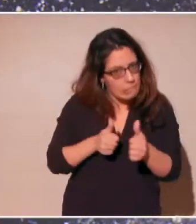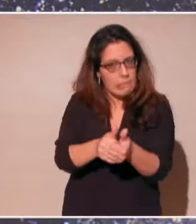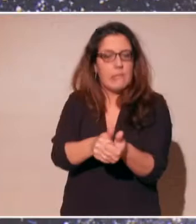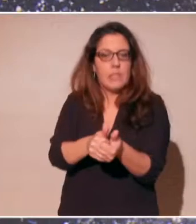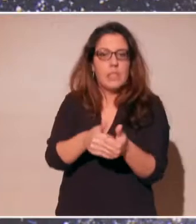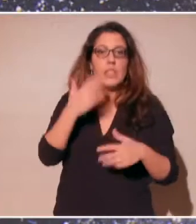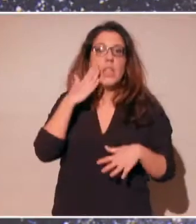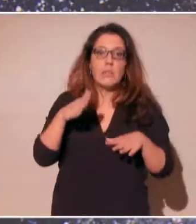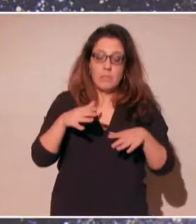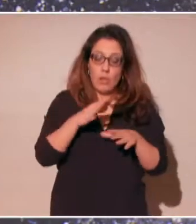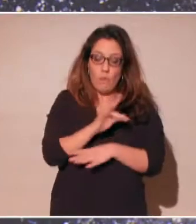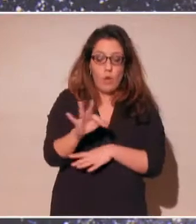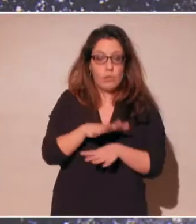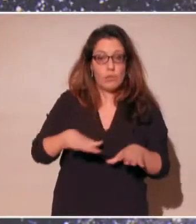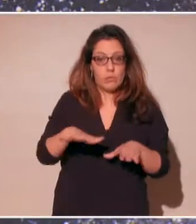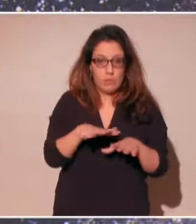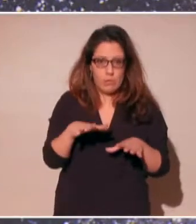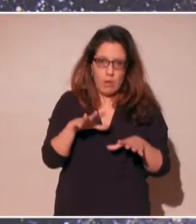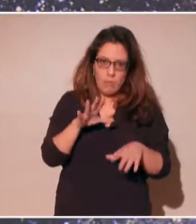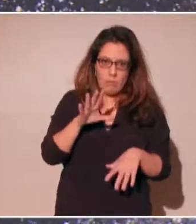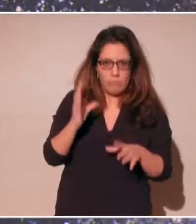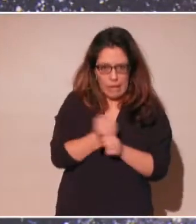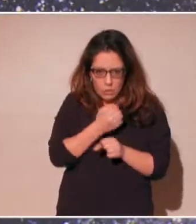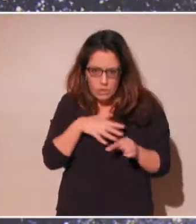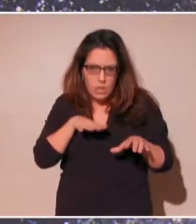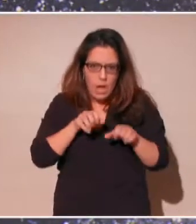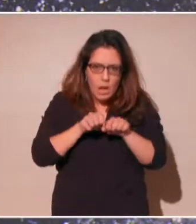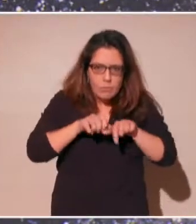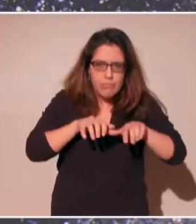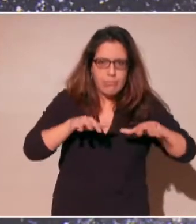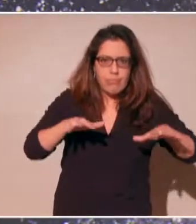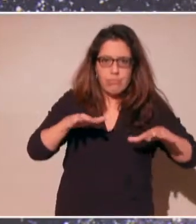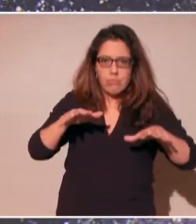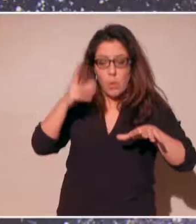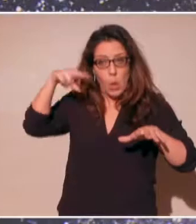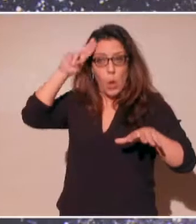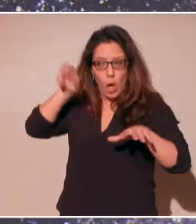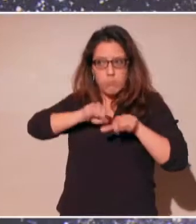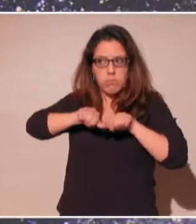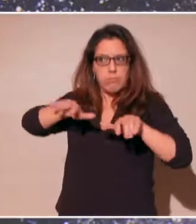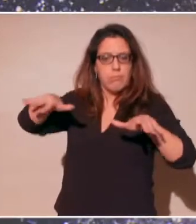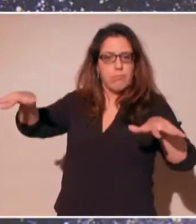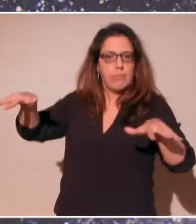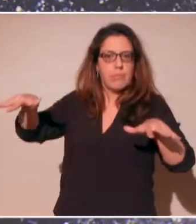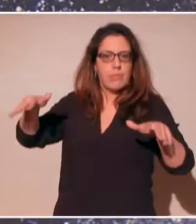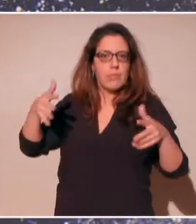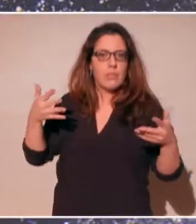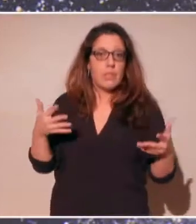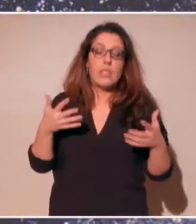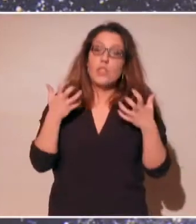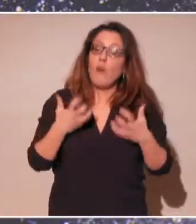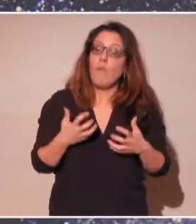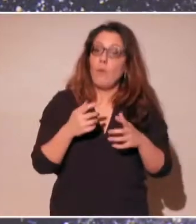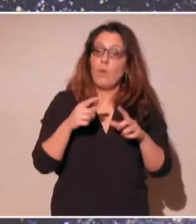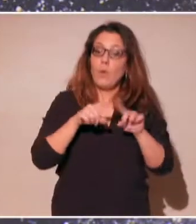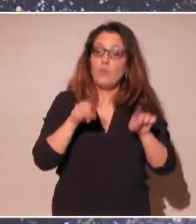United States are already very active. And if we can develop this in France and in Europe, well, then I think